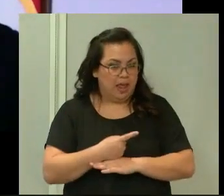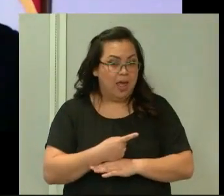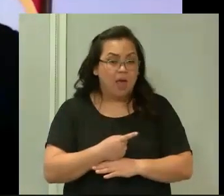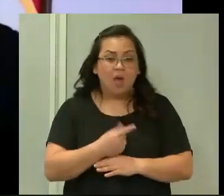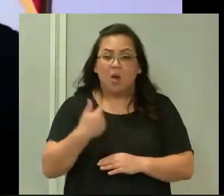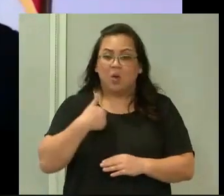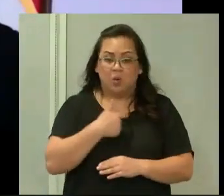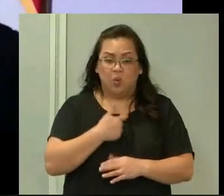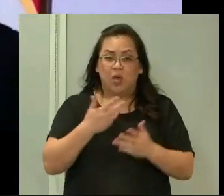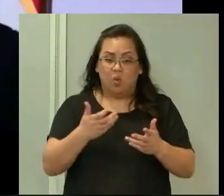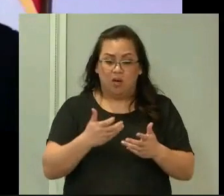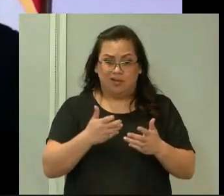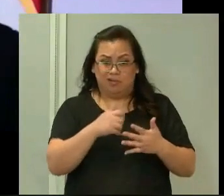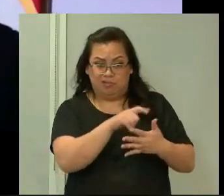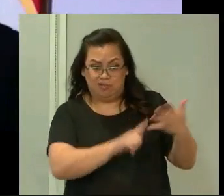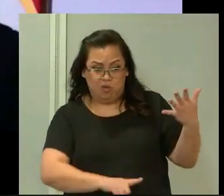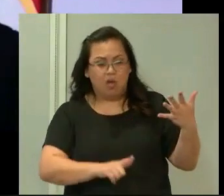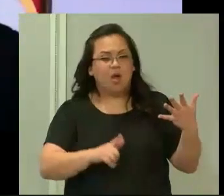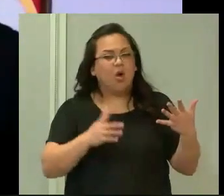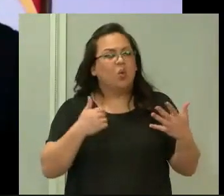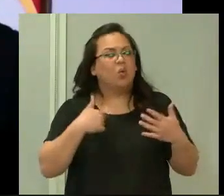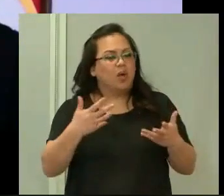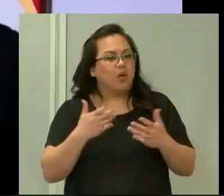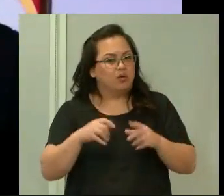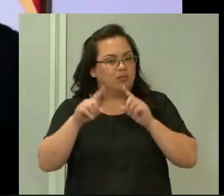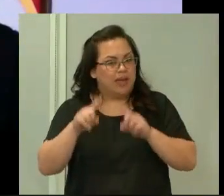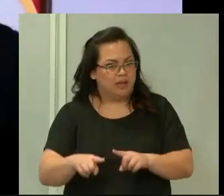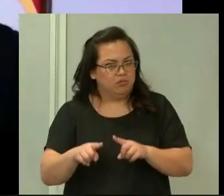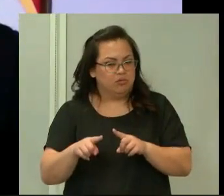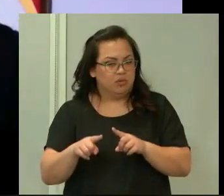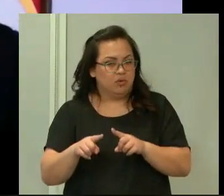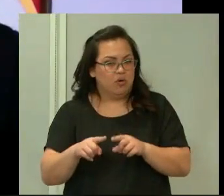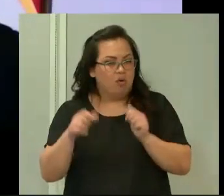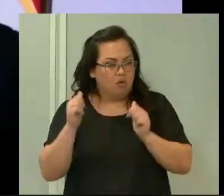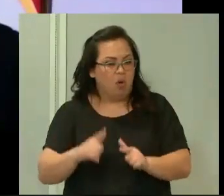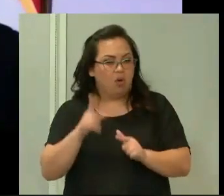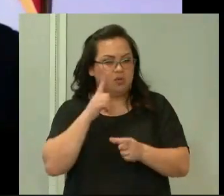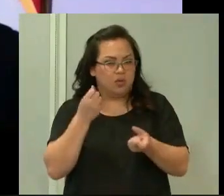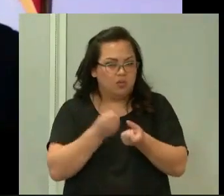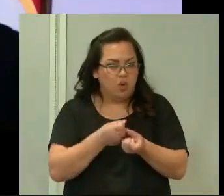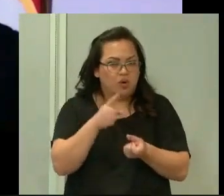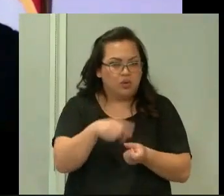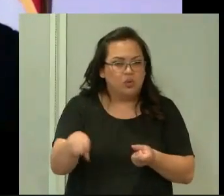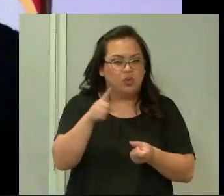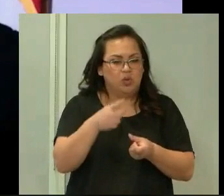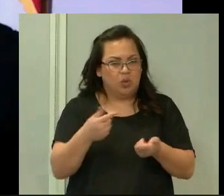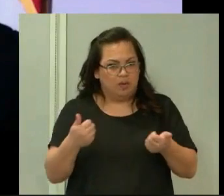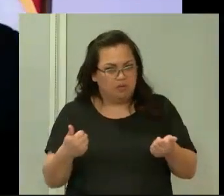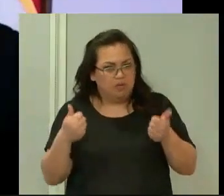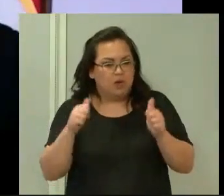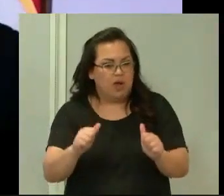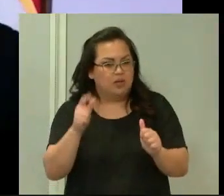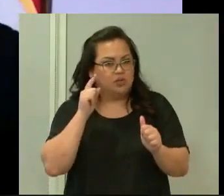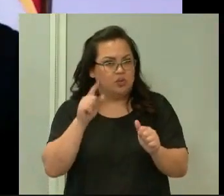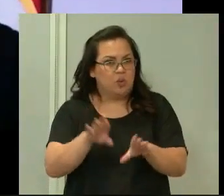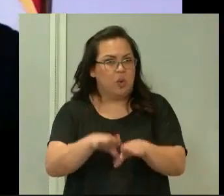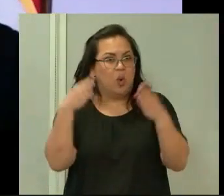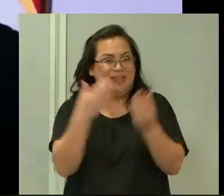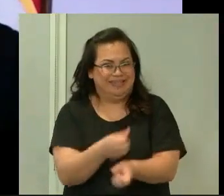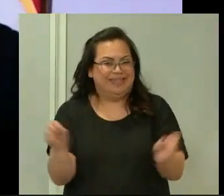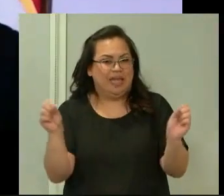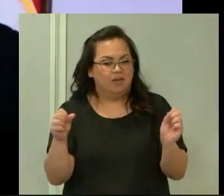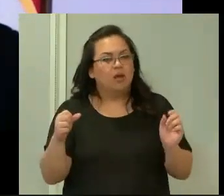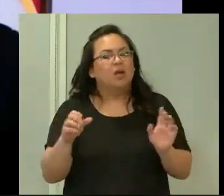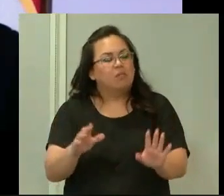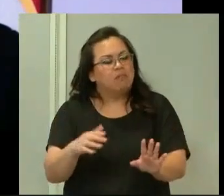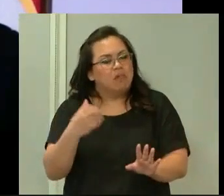We intend to answer all of them in our guidance that we are preparing to support you in your efforts on reopening. But we also understand